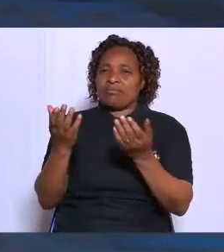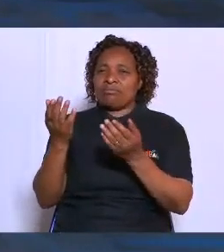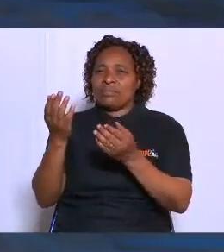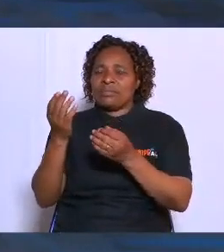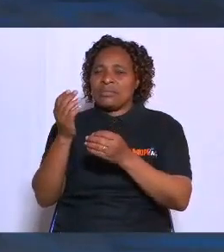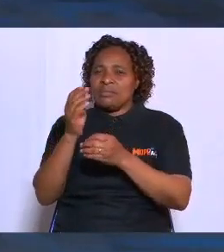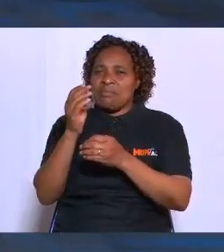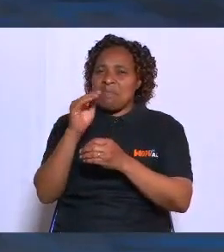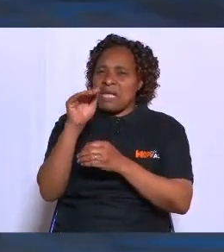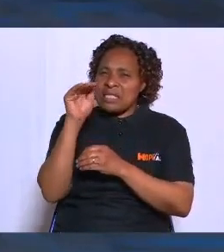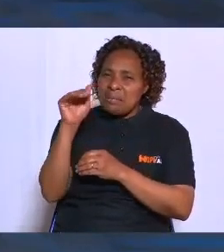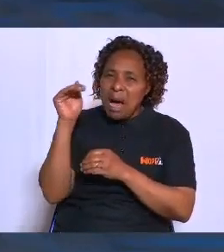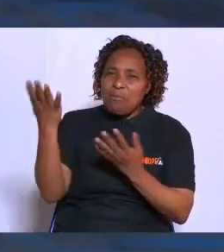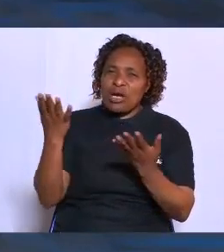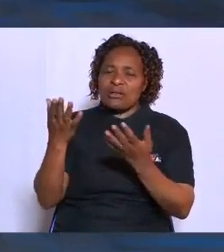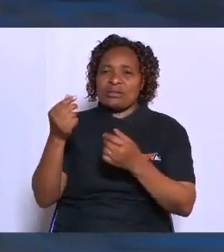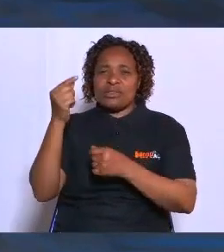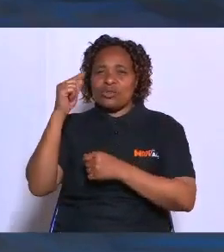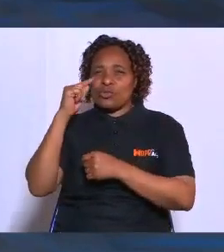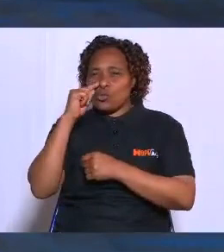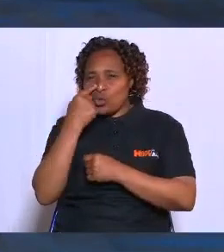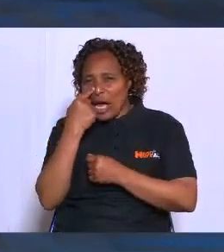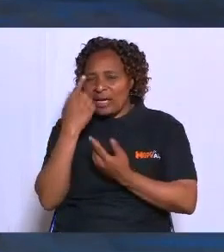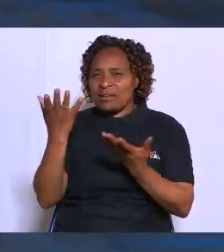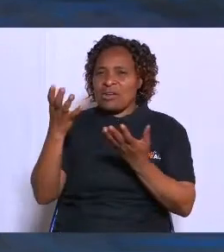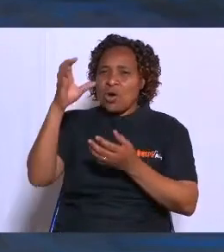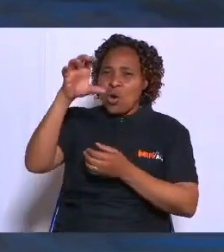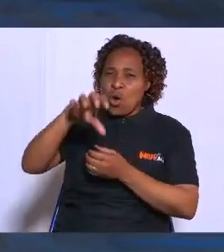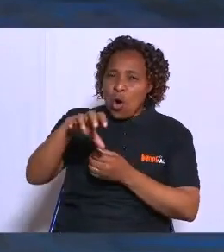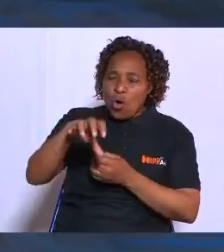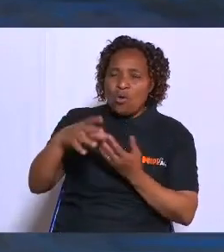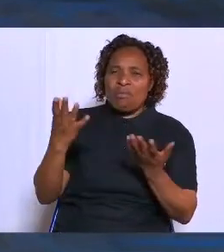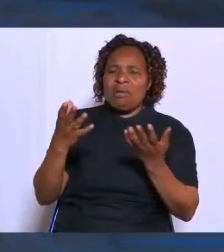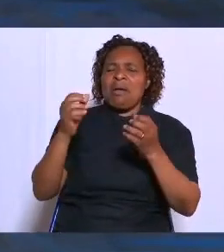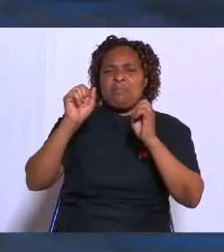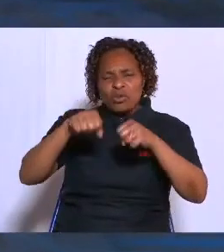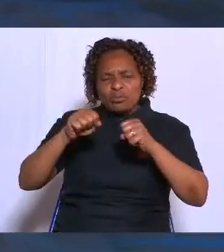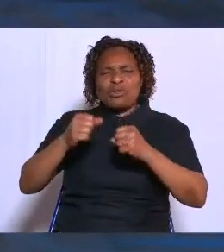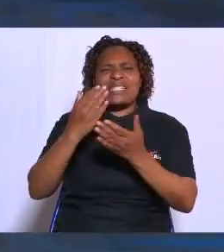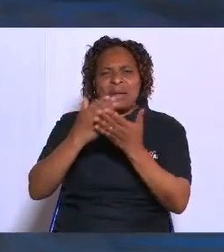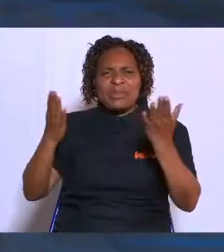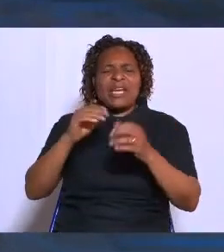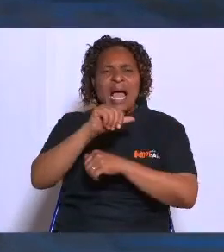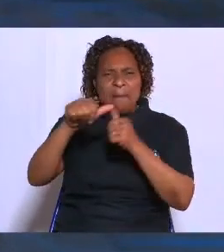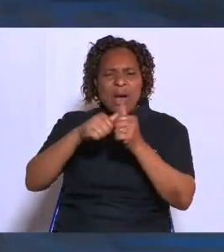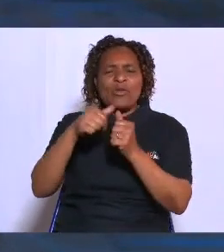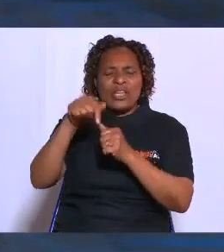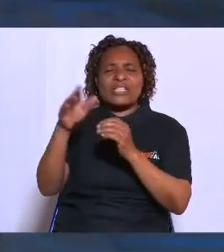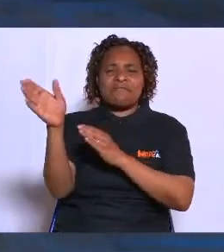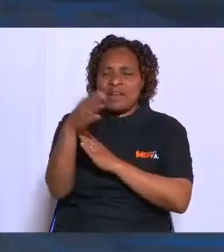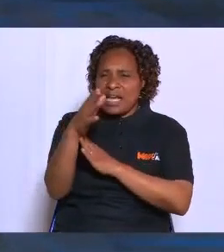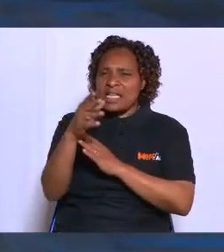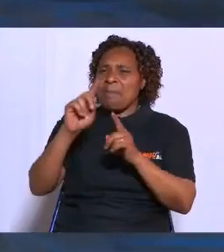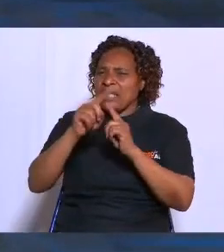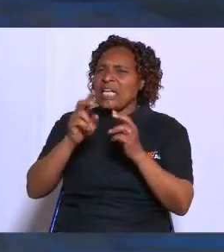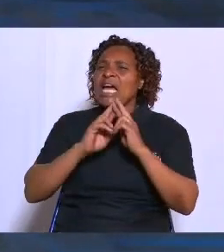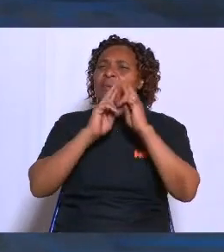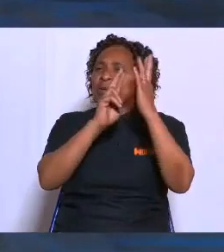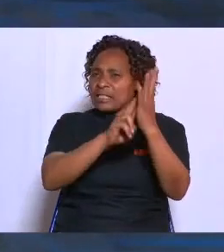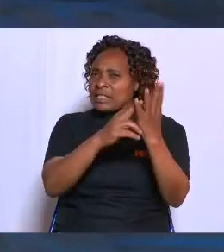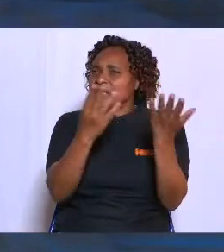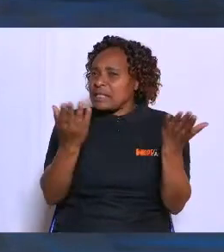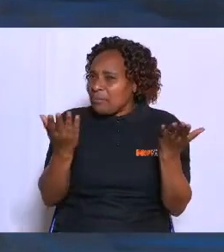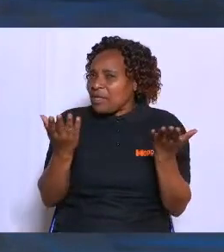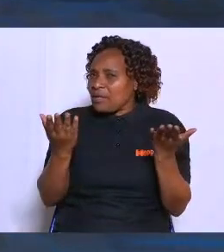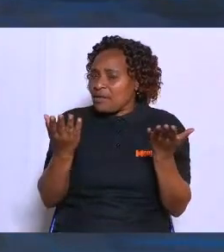Somalia Sudan or the flag of Democratic Republic there's something about that it's just a flag but it represents something